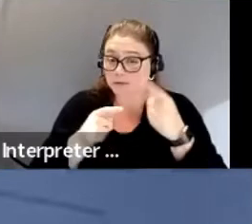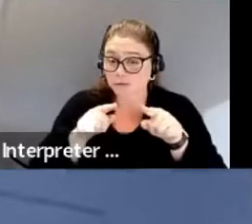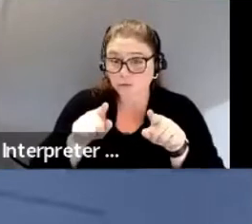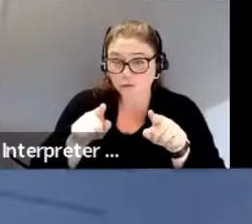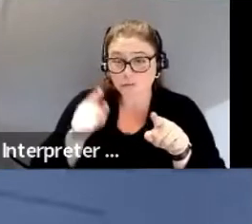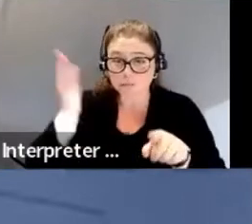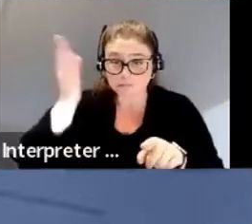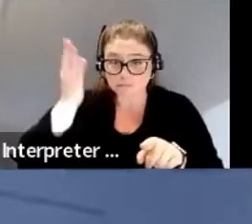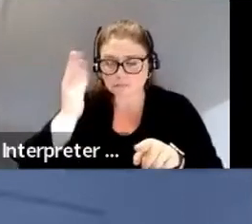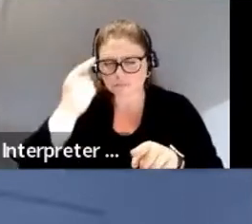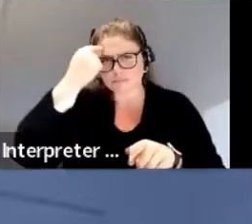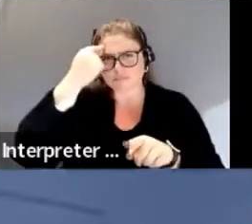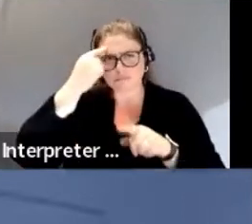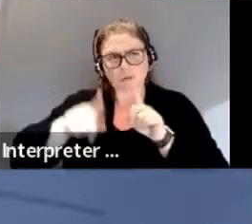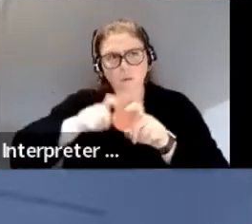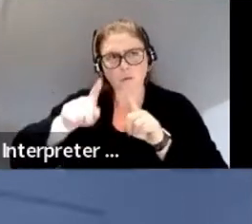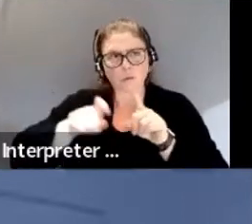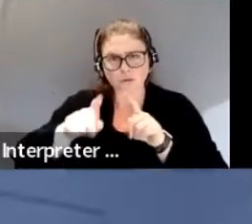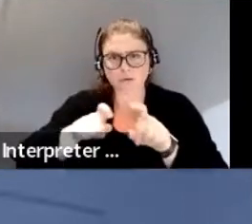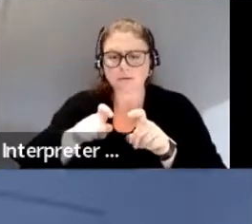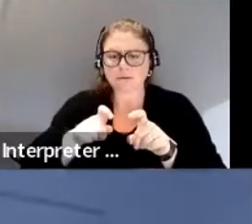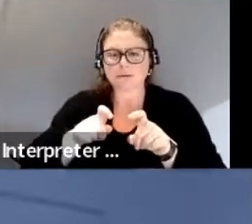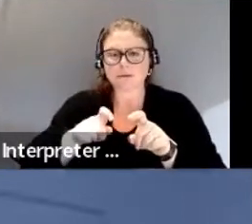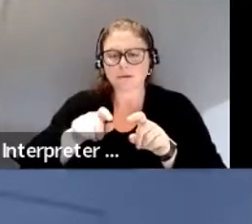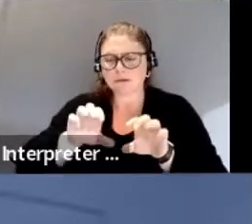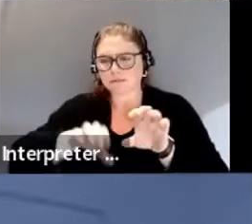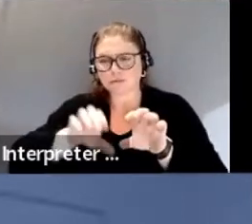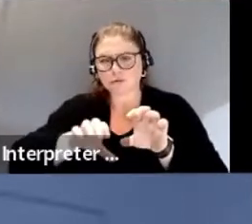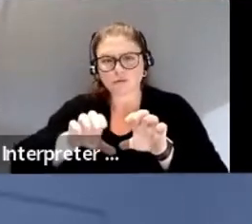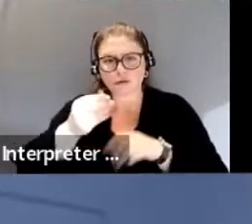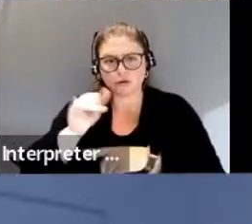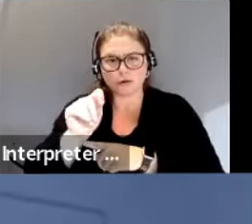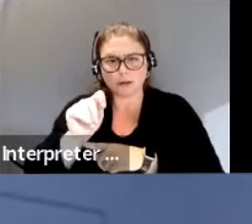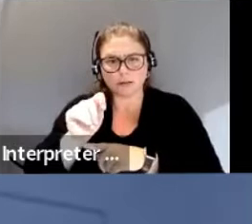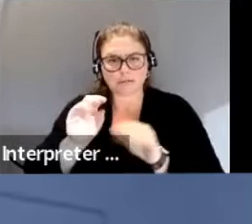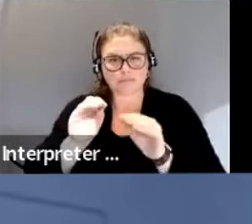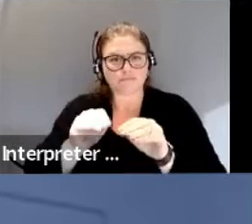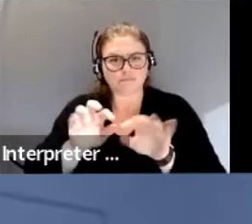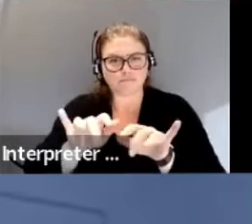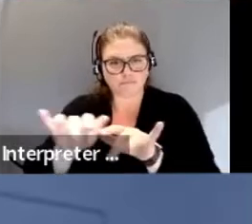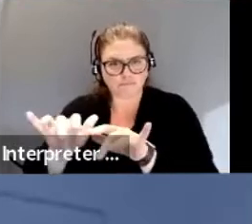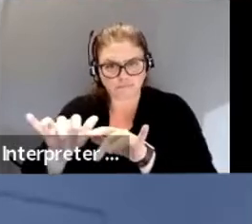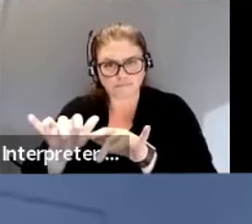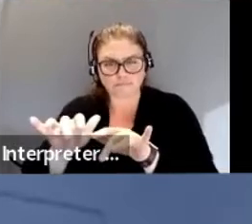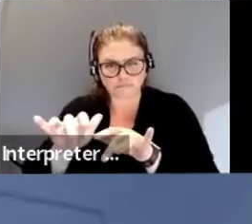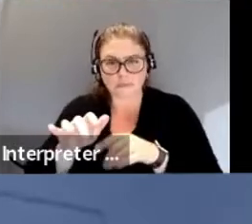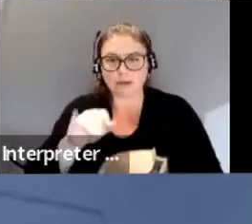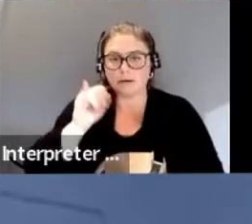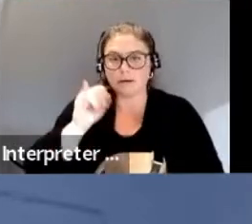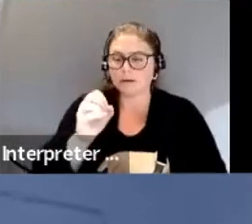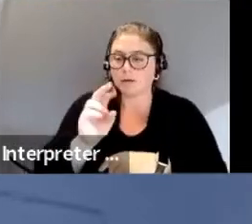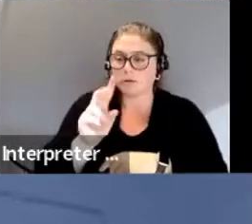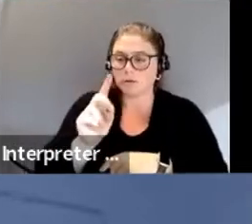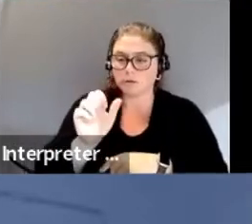session, just, type them out in the chat box. Jordan, who is somewhere on your